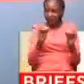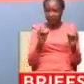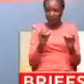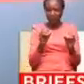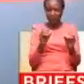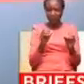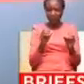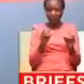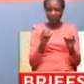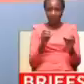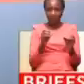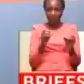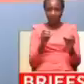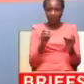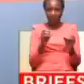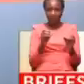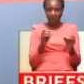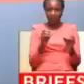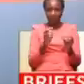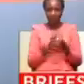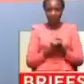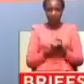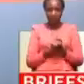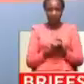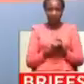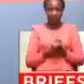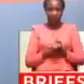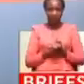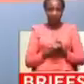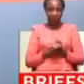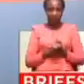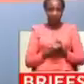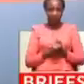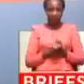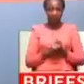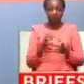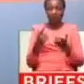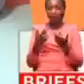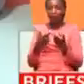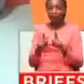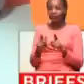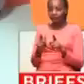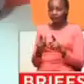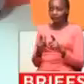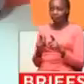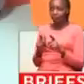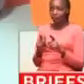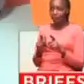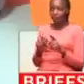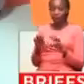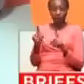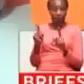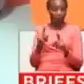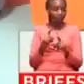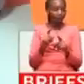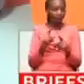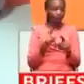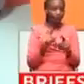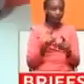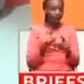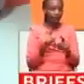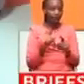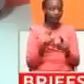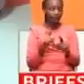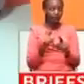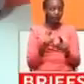things like that you would hear, like sometimes you hear Muslims say some of these things. But okay. Yeah. I'm not saying